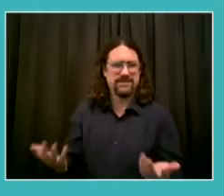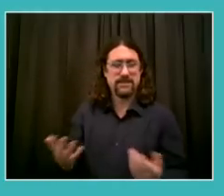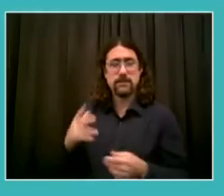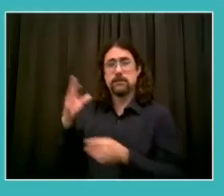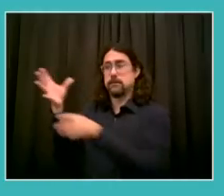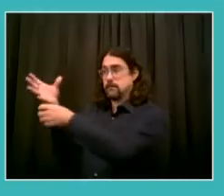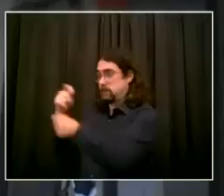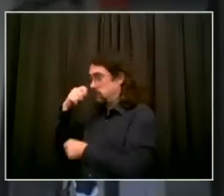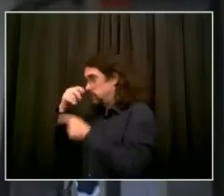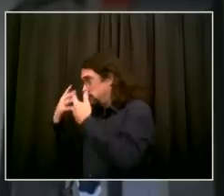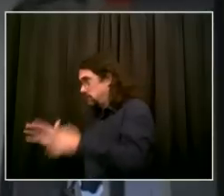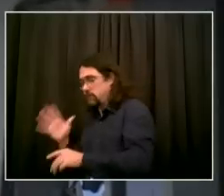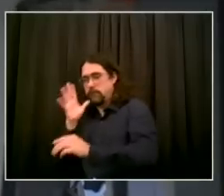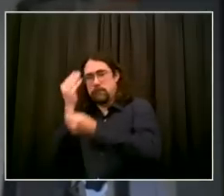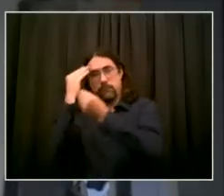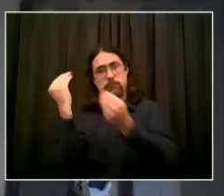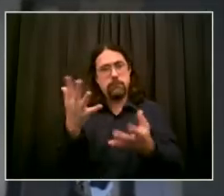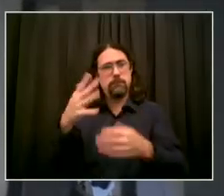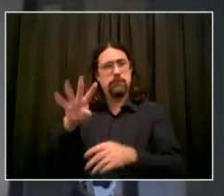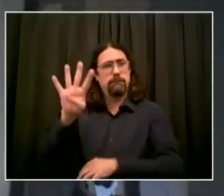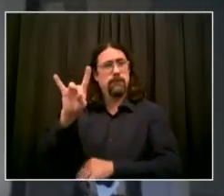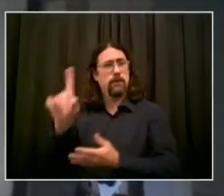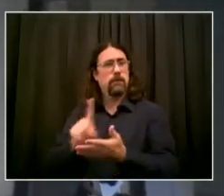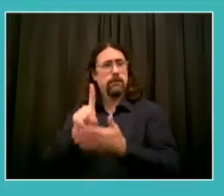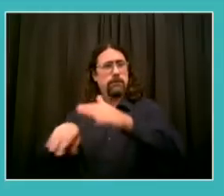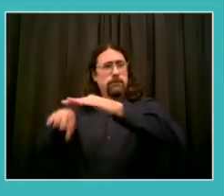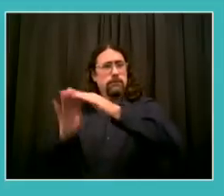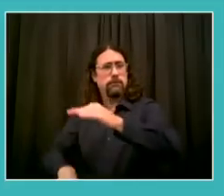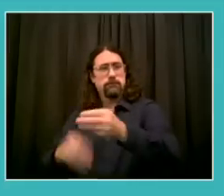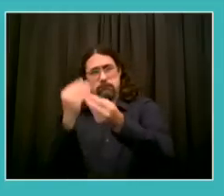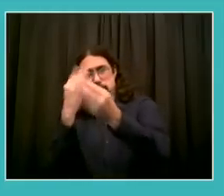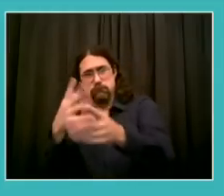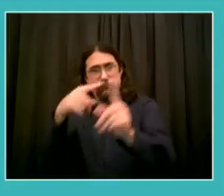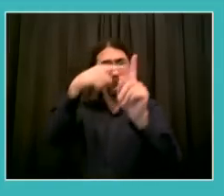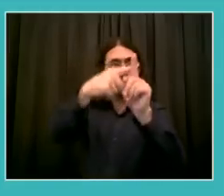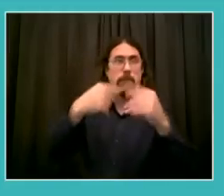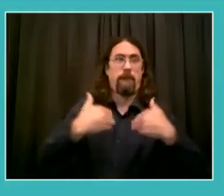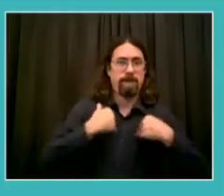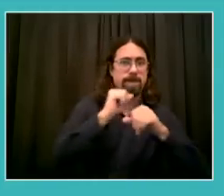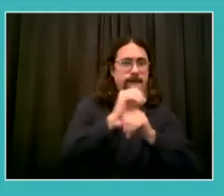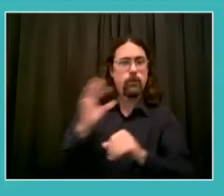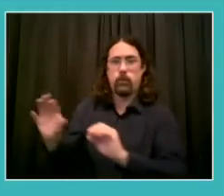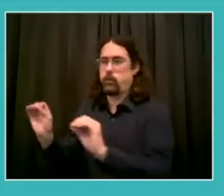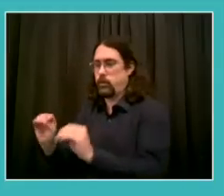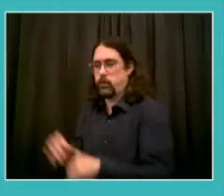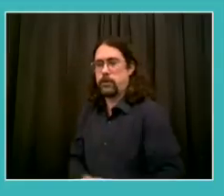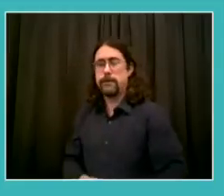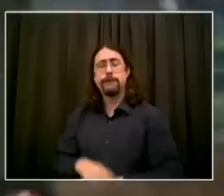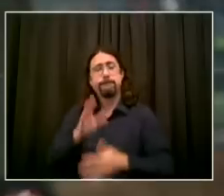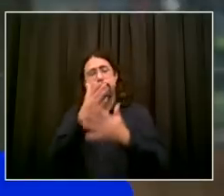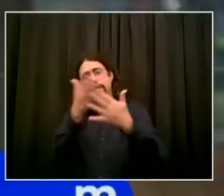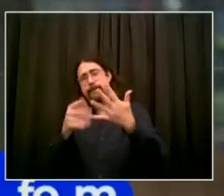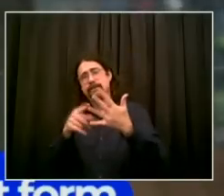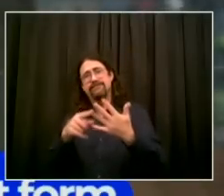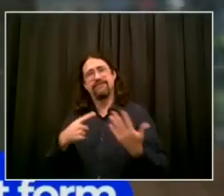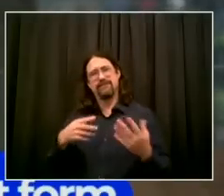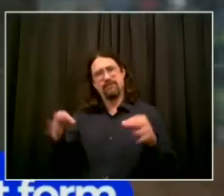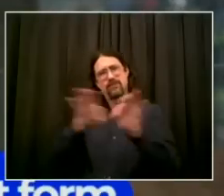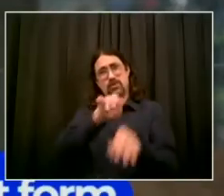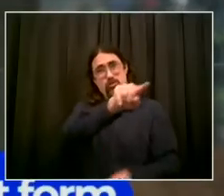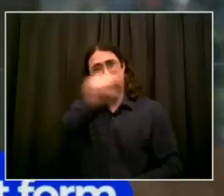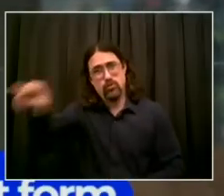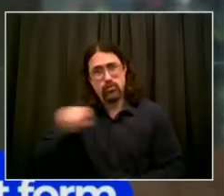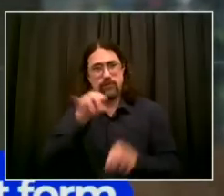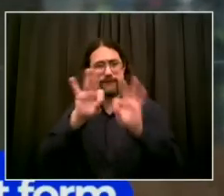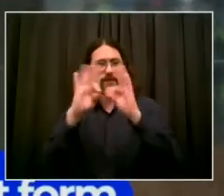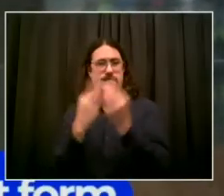you and your child's school within 48 hours or less. 4. We need families to participate. This means we need your consent as